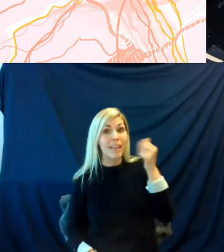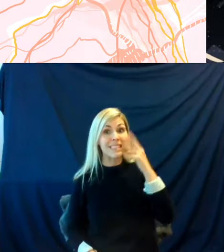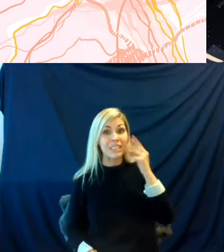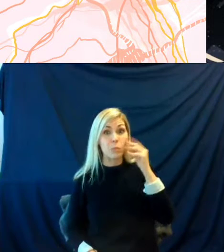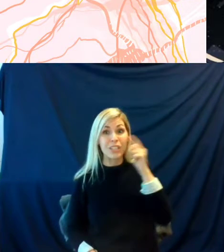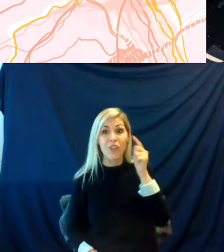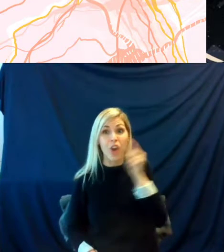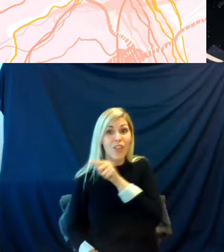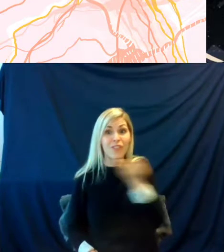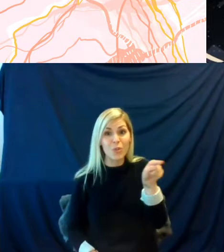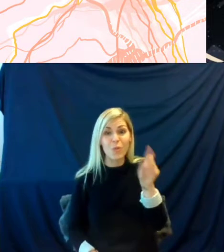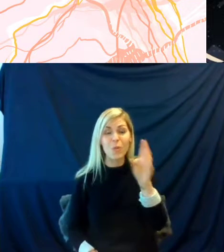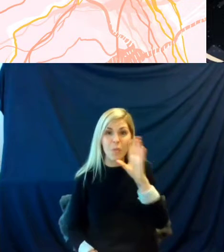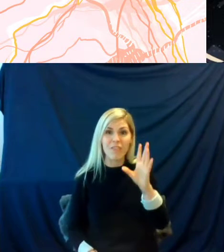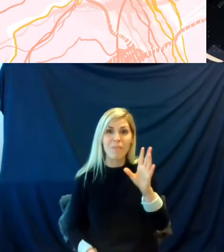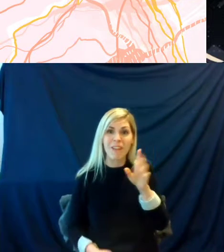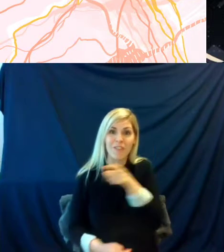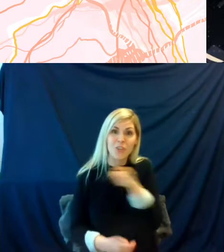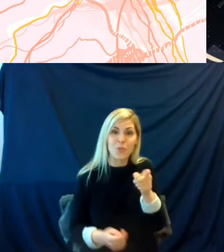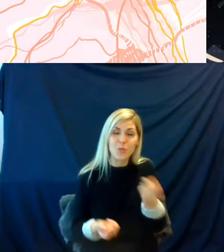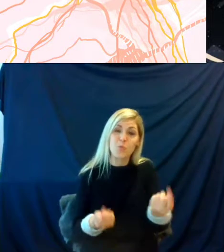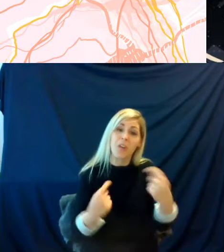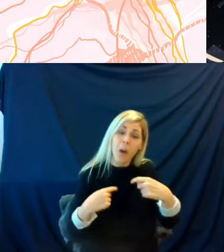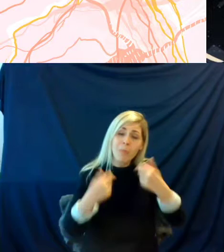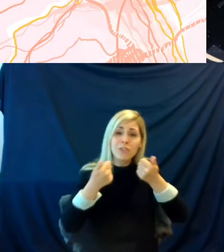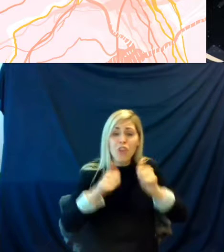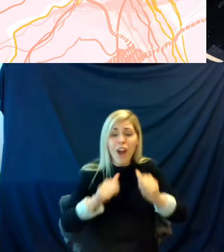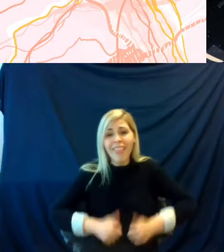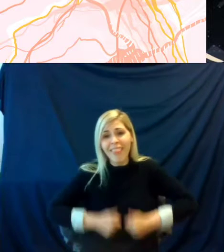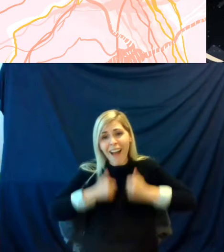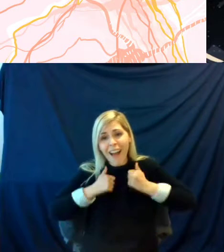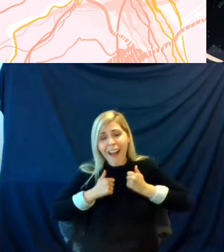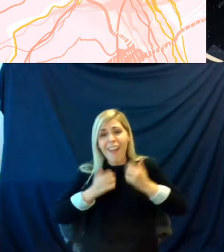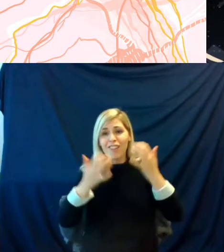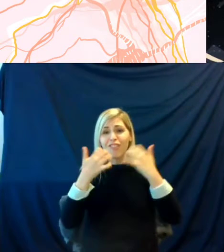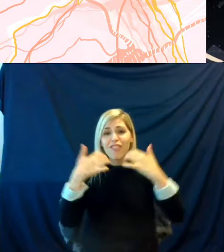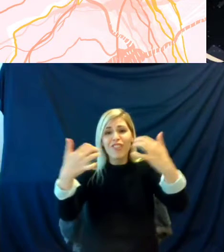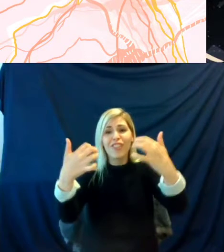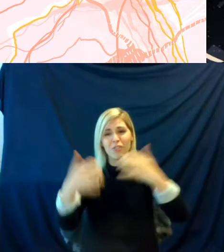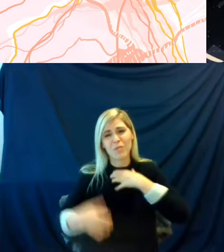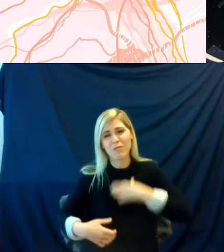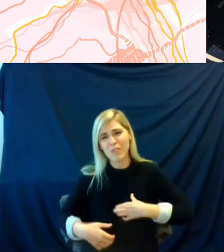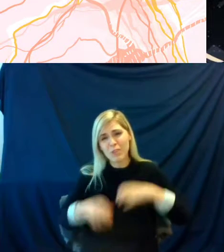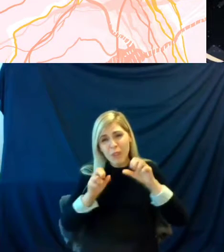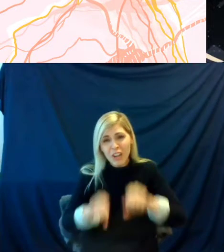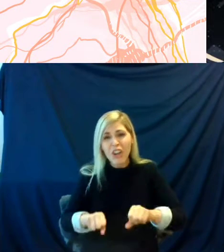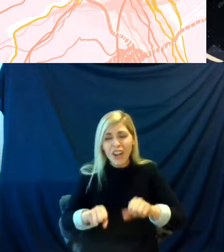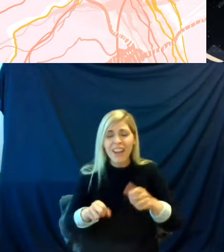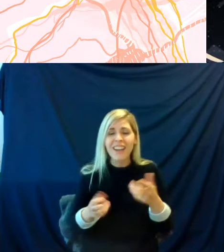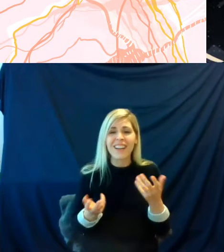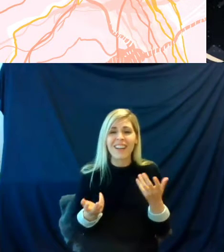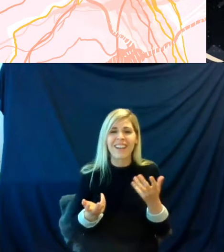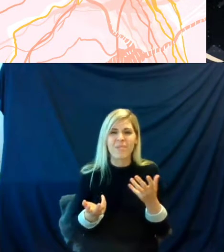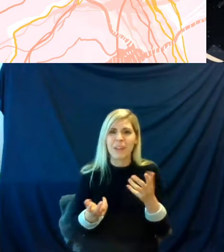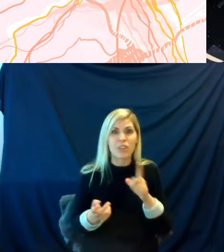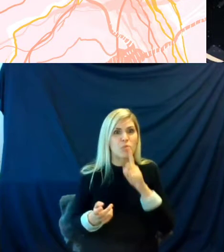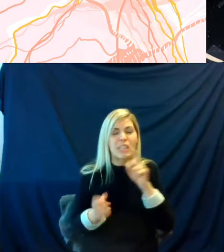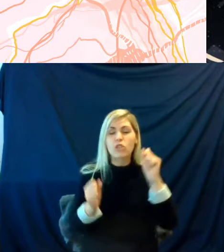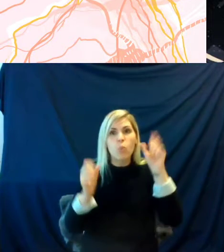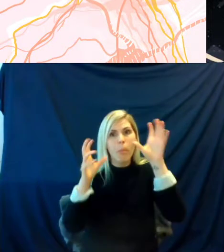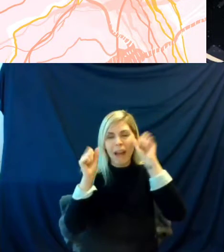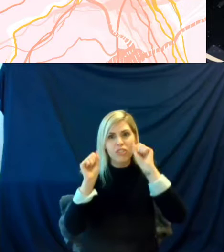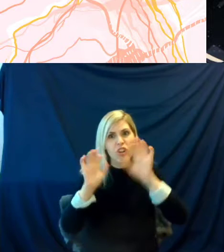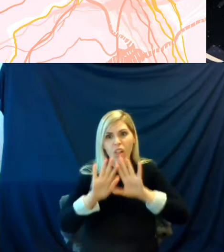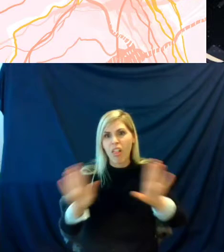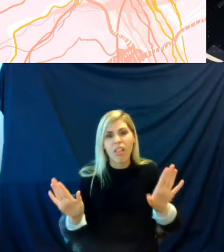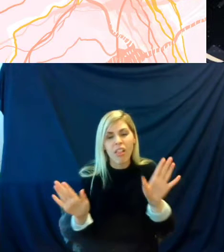Best experience for you guys obviously would have been to come try it out live in person, and we wish we could make that happen, because